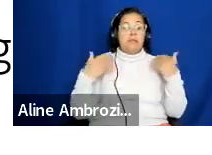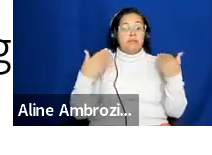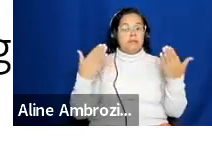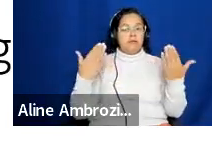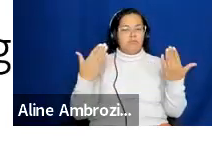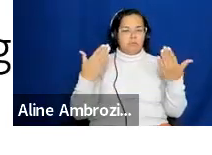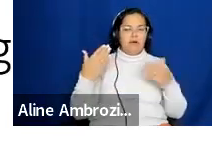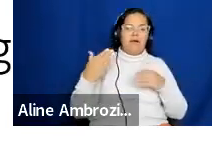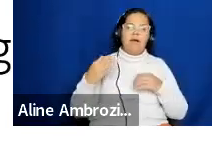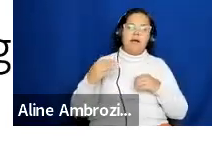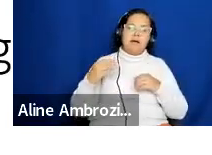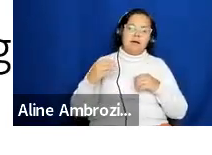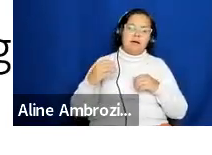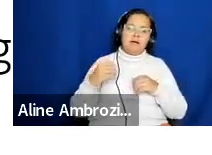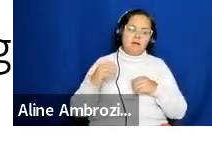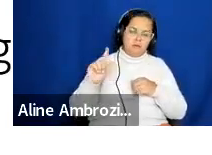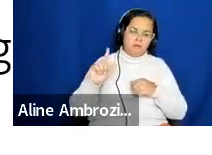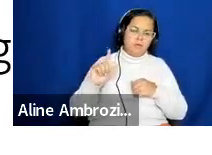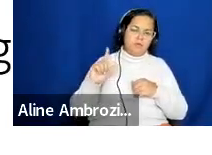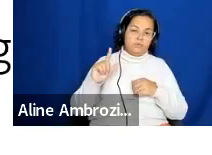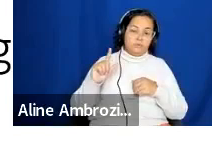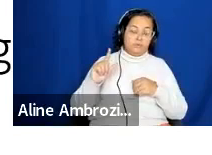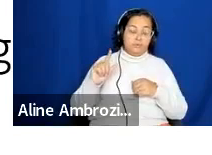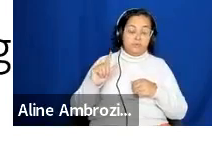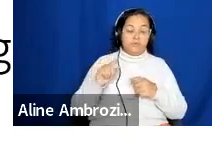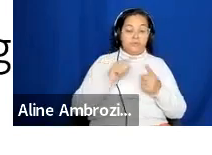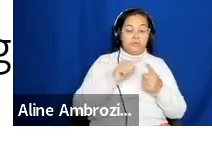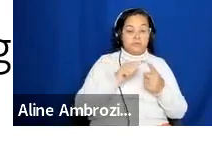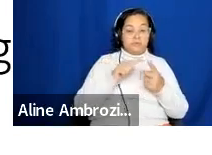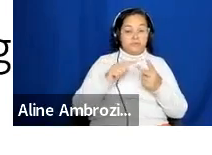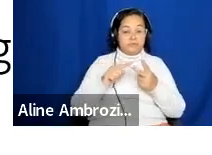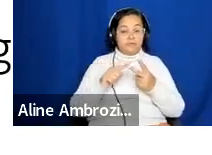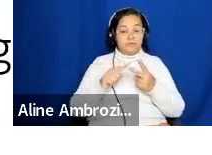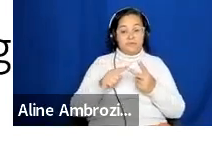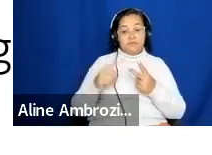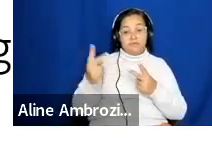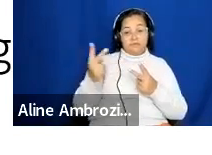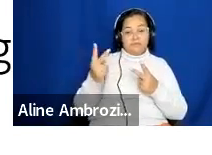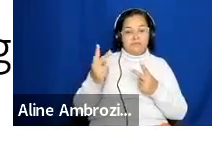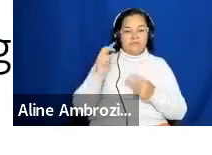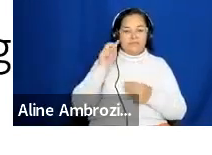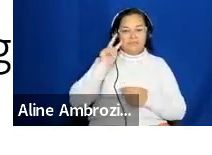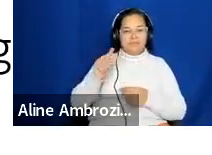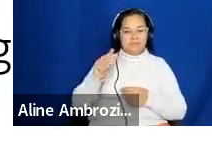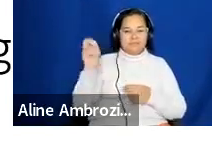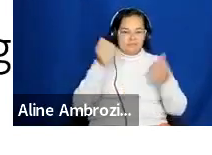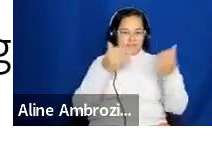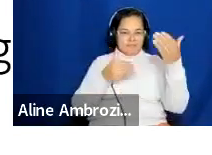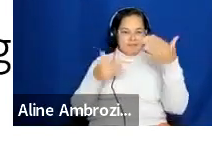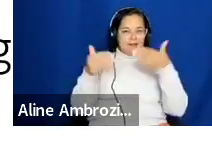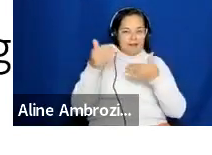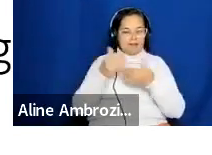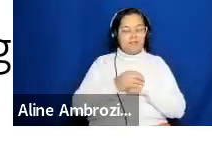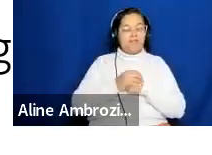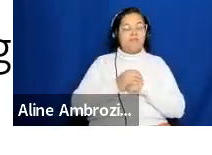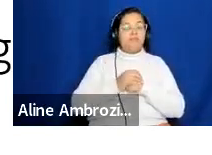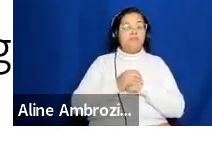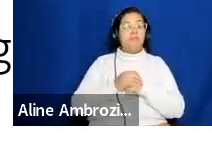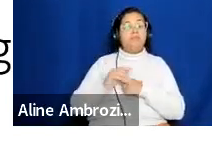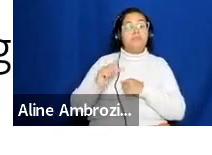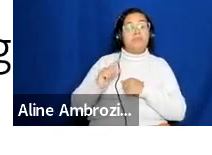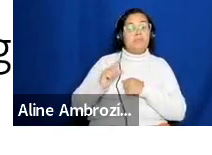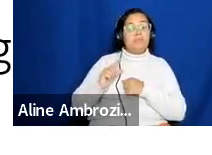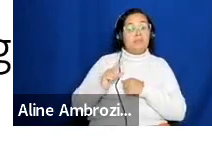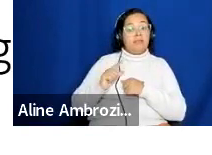Corrigan. And they say that at times, Marx certainly adopted an evolutionist idiom in the presentation of